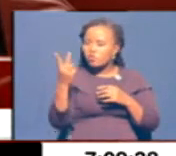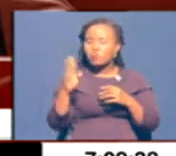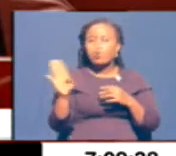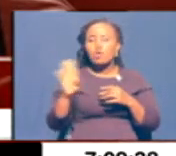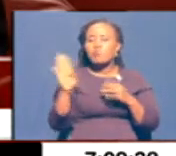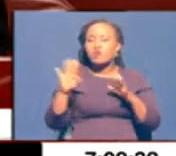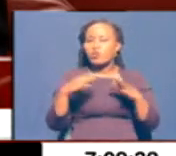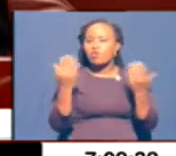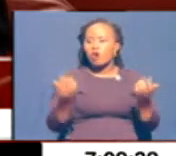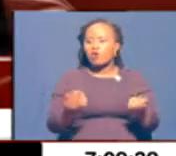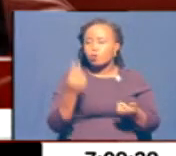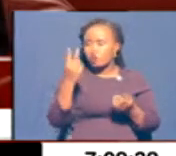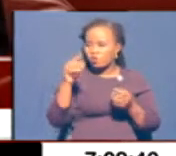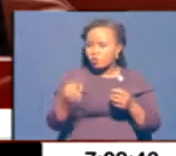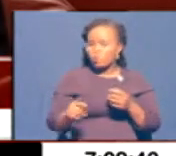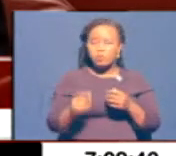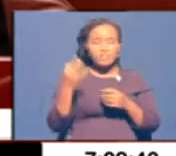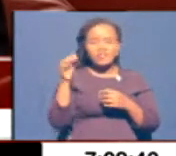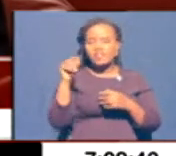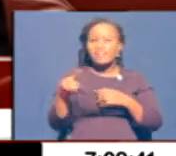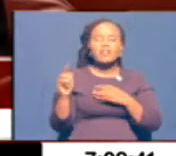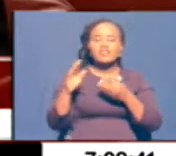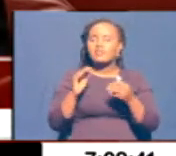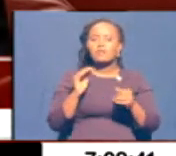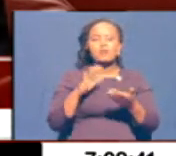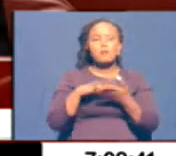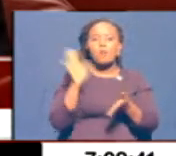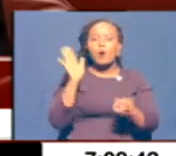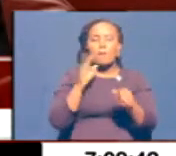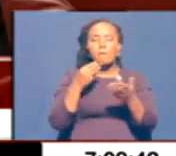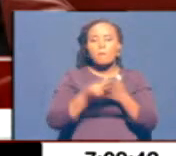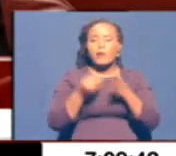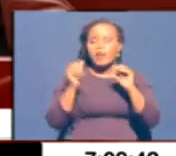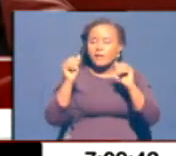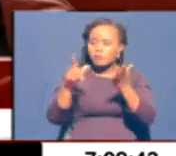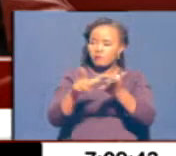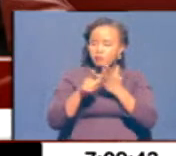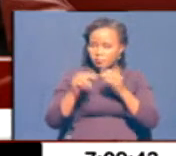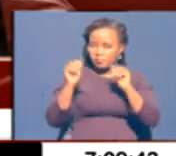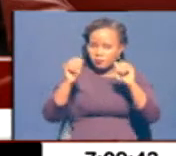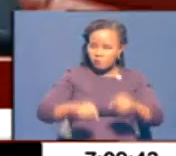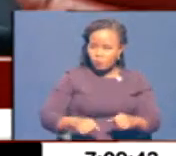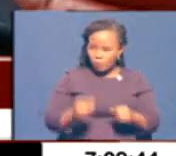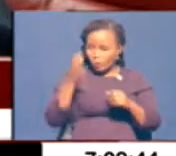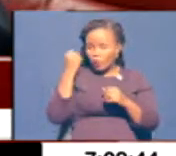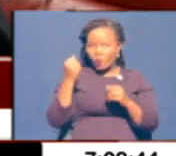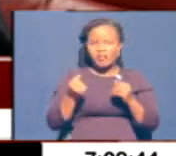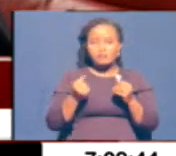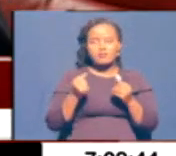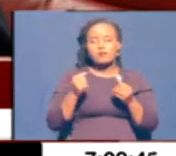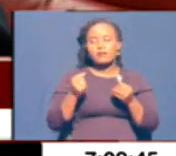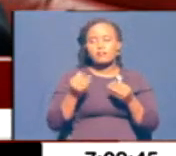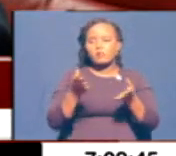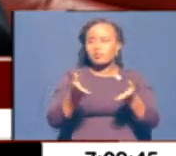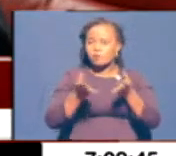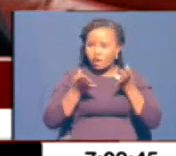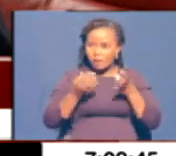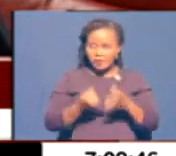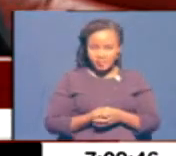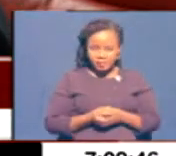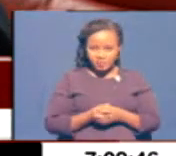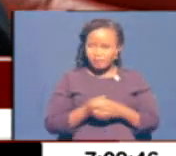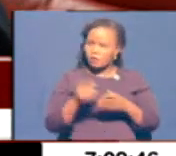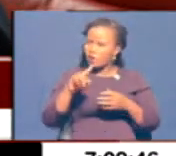2.3 billion. That is the much they can read because of the capital requirements. On questions of